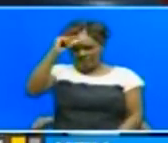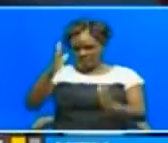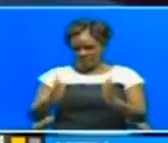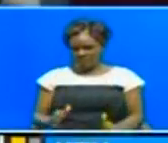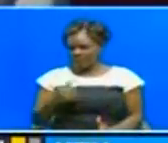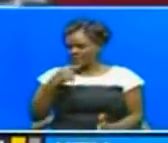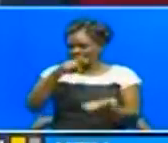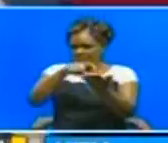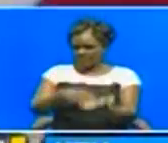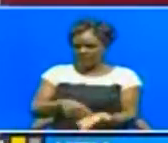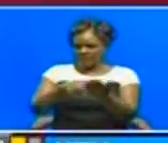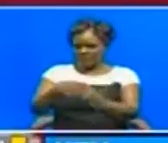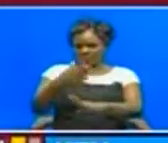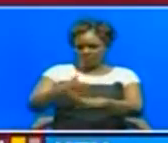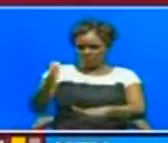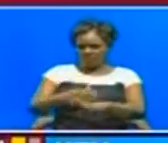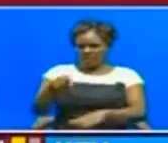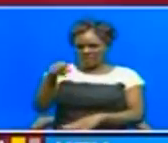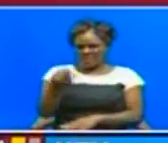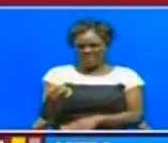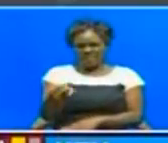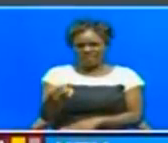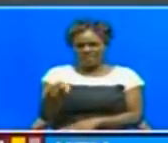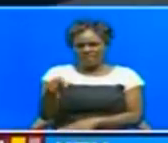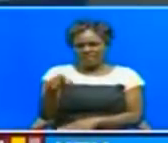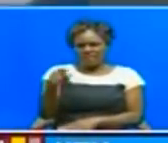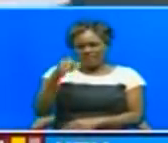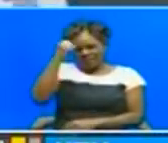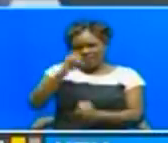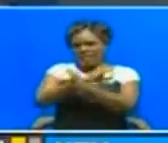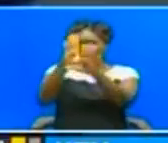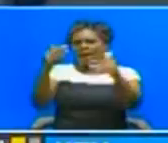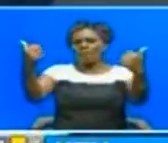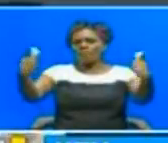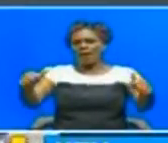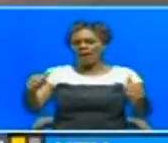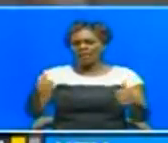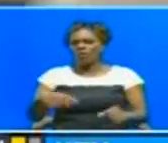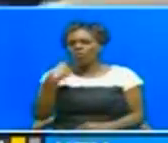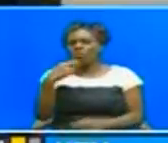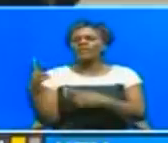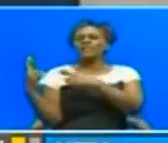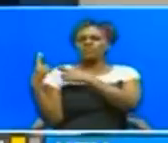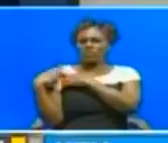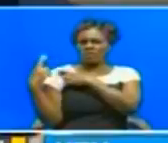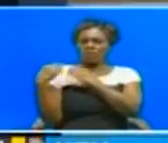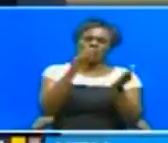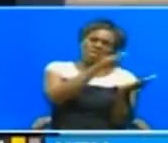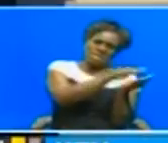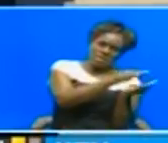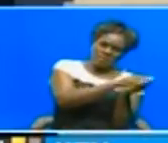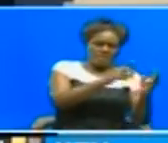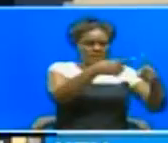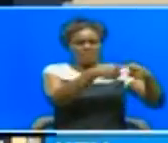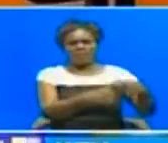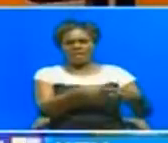still insist that the leasing deal is still shrouded in mystery, especially on issues of who would be charged with the maintenance of the